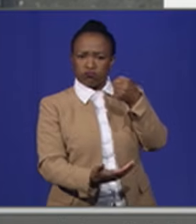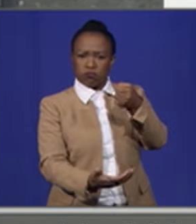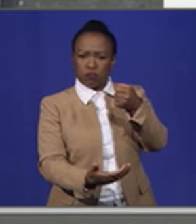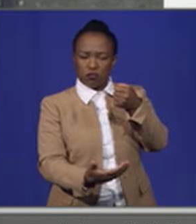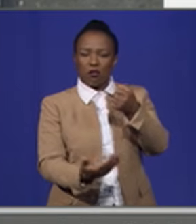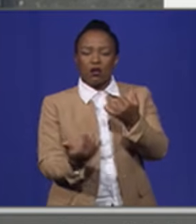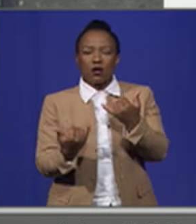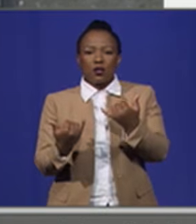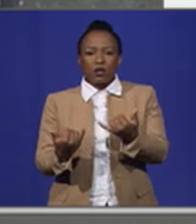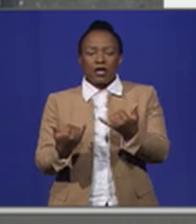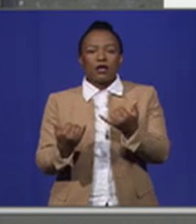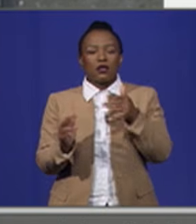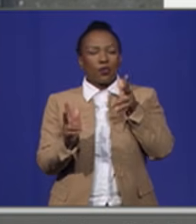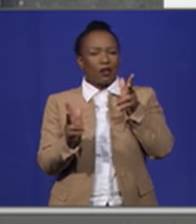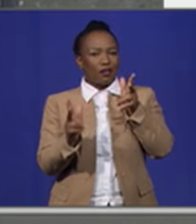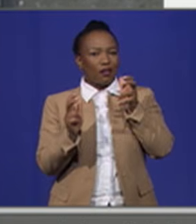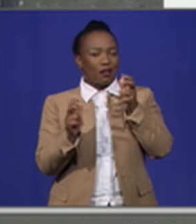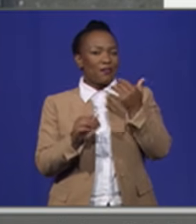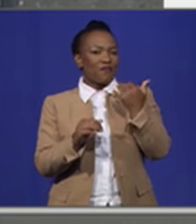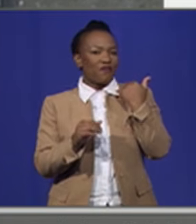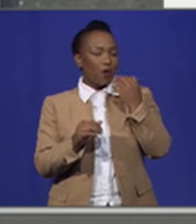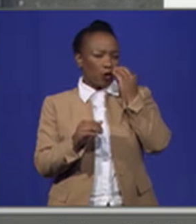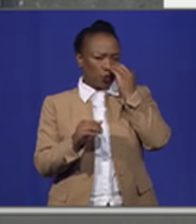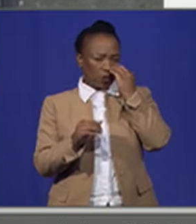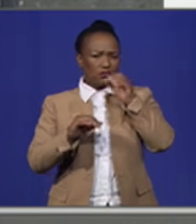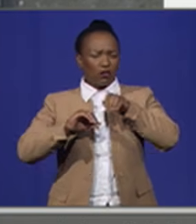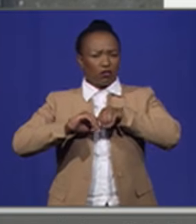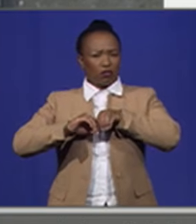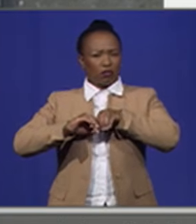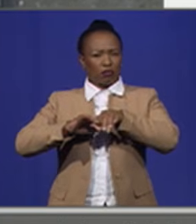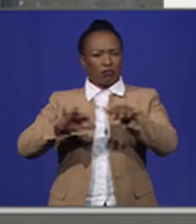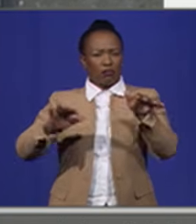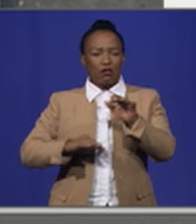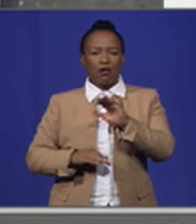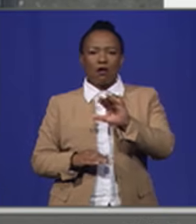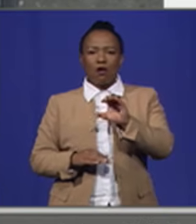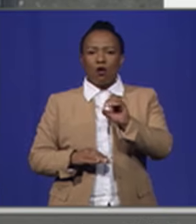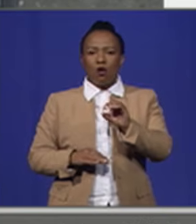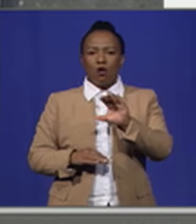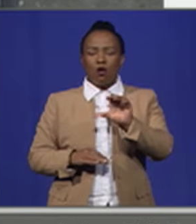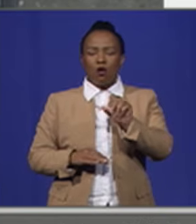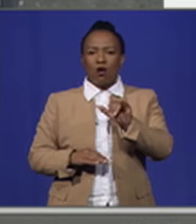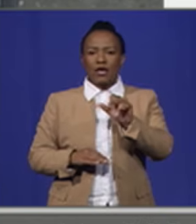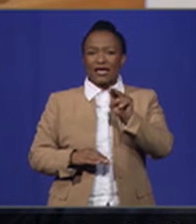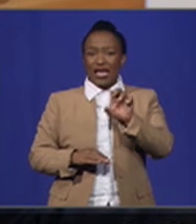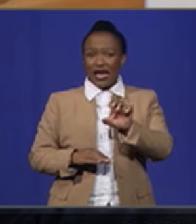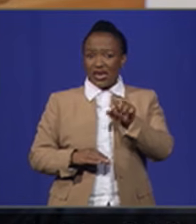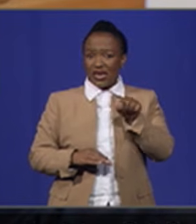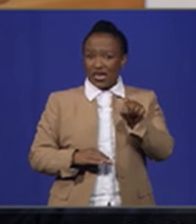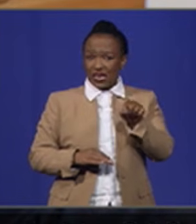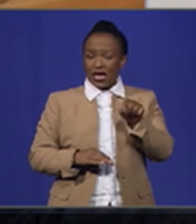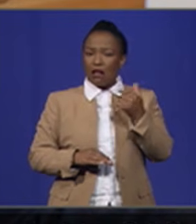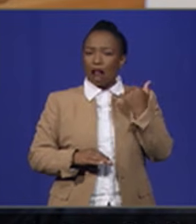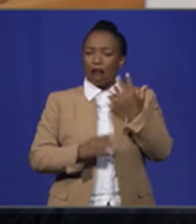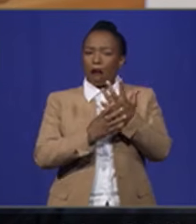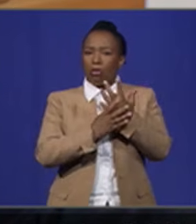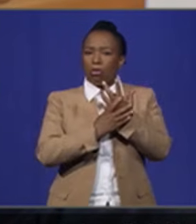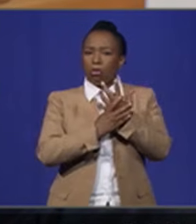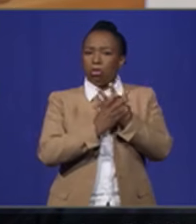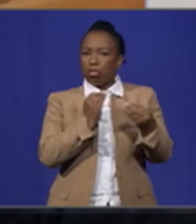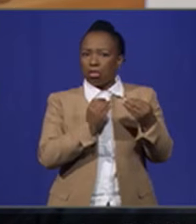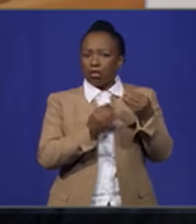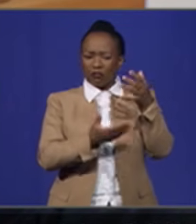phasaladiwa ka bophara e ka ga cocaine e neng ya nyelela ya boleng jwa diranta di ka nna dimilione di le 200.